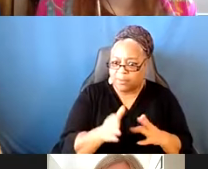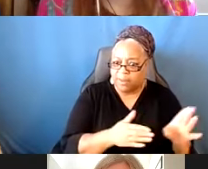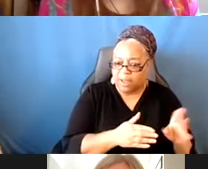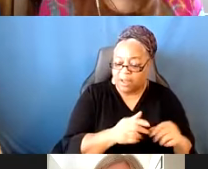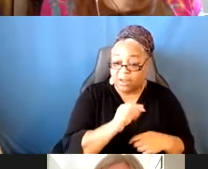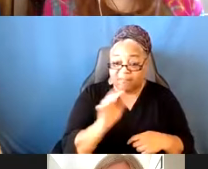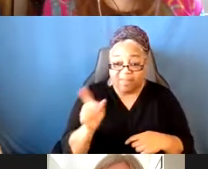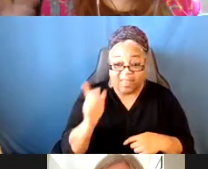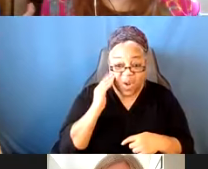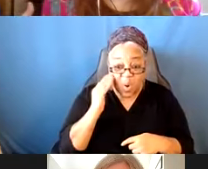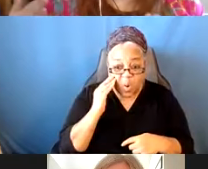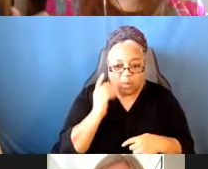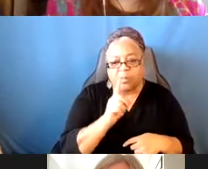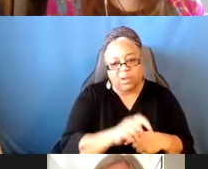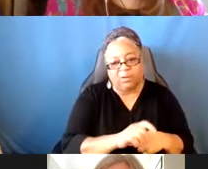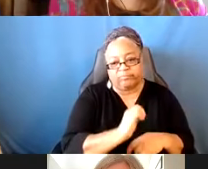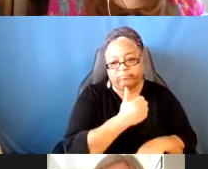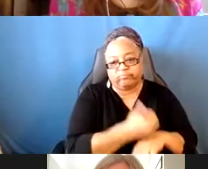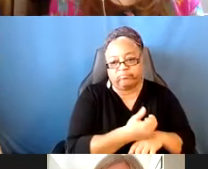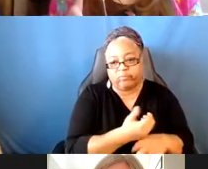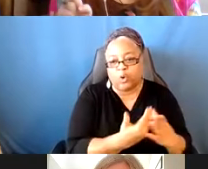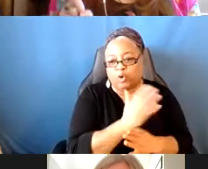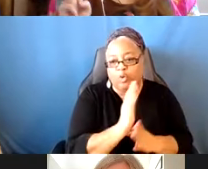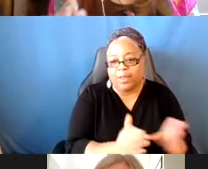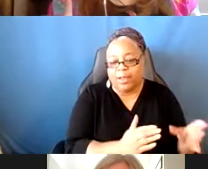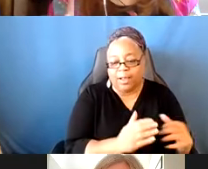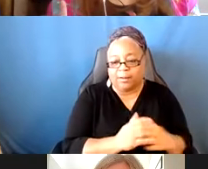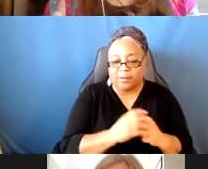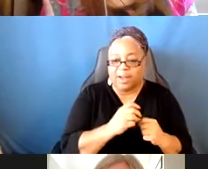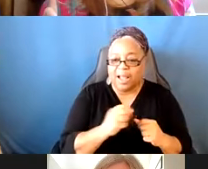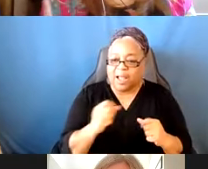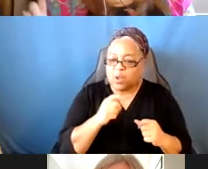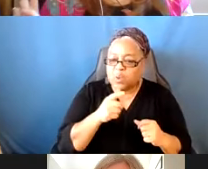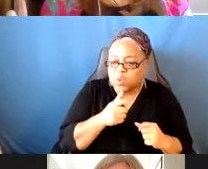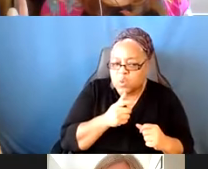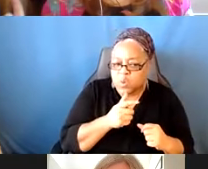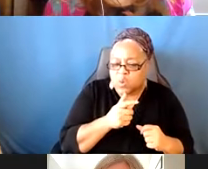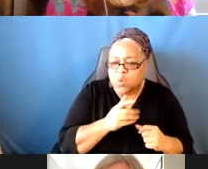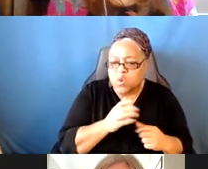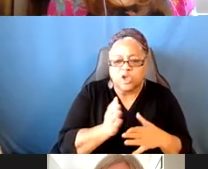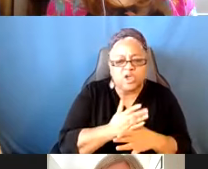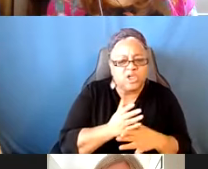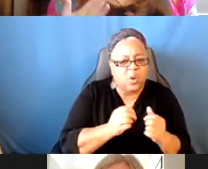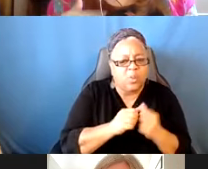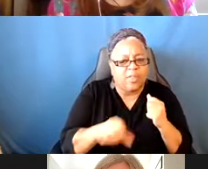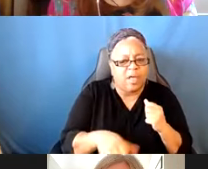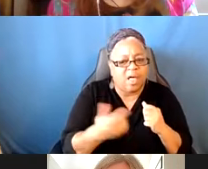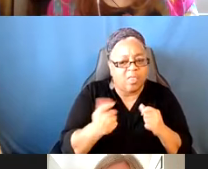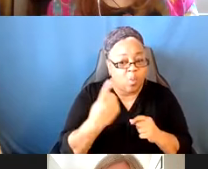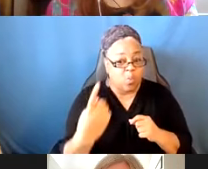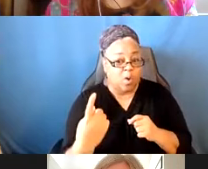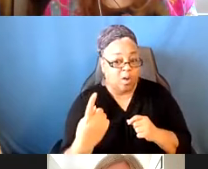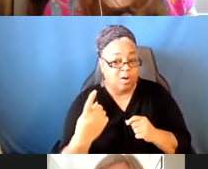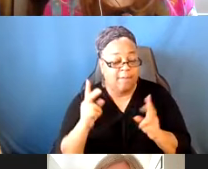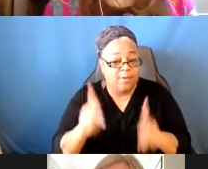safety plan. And then finally, has it been shared with just one other trusted person? Again, not the